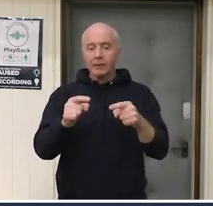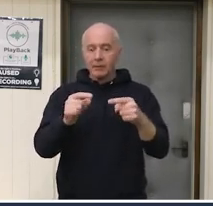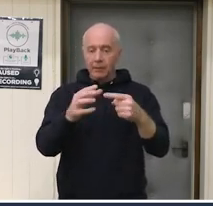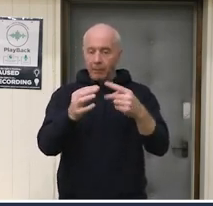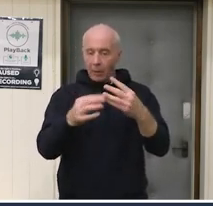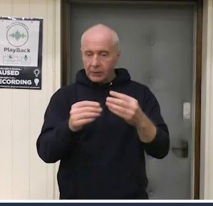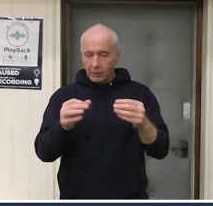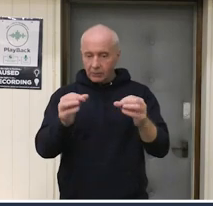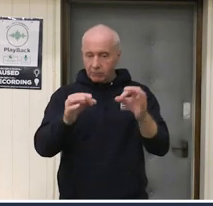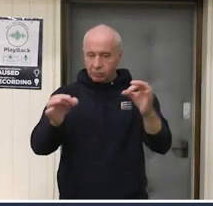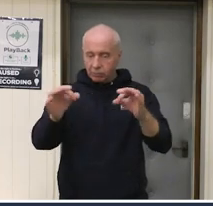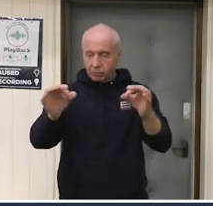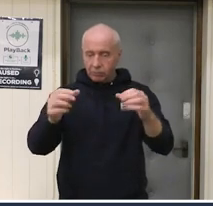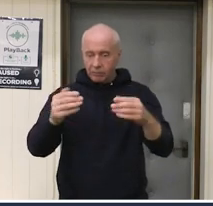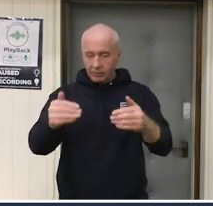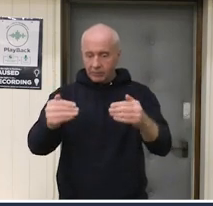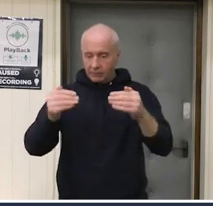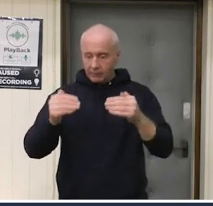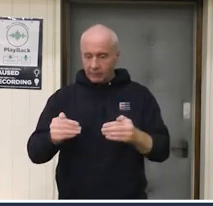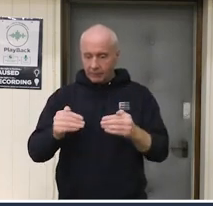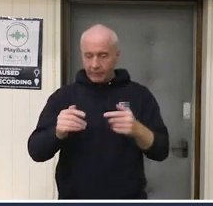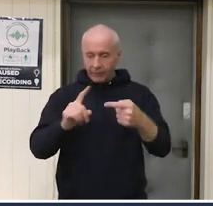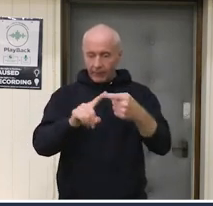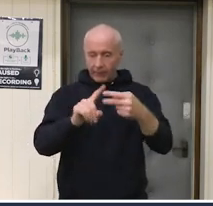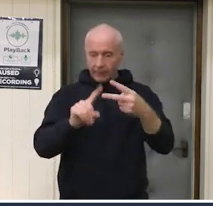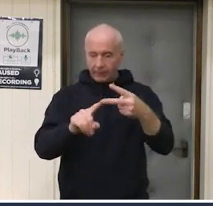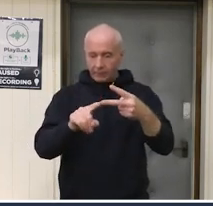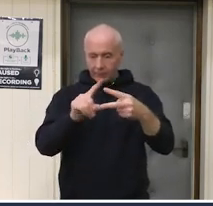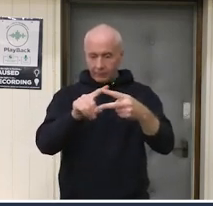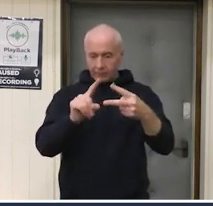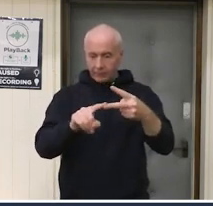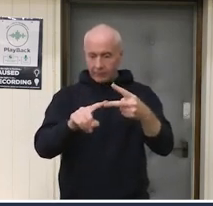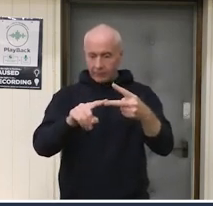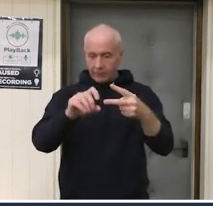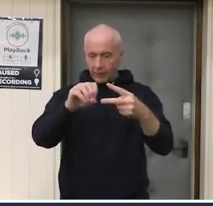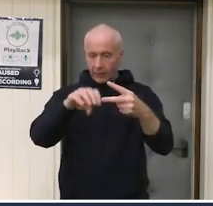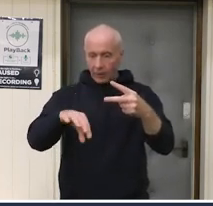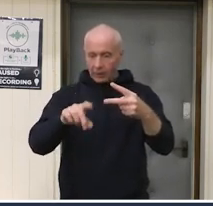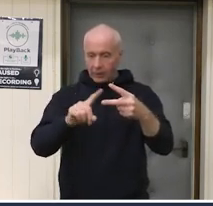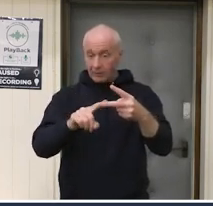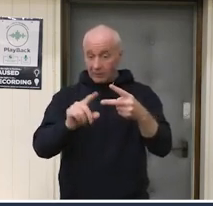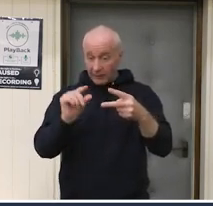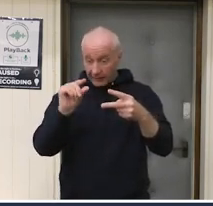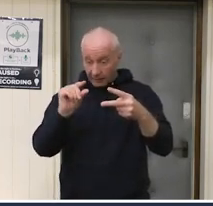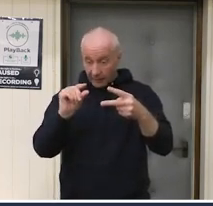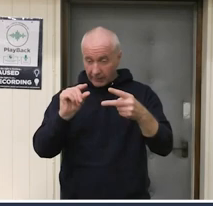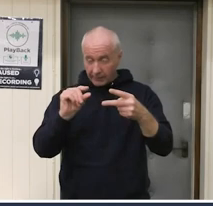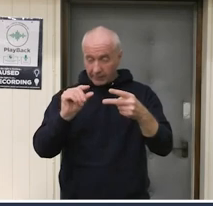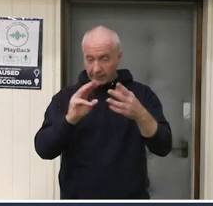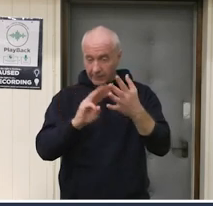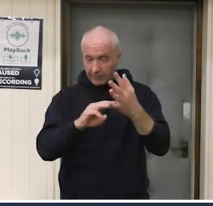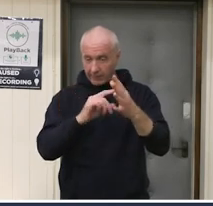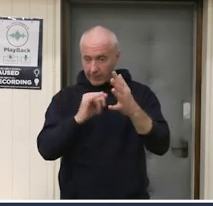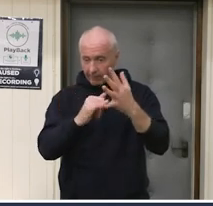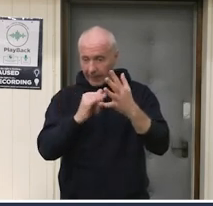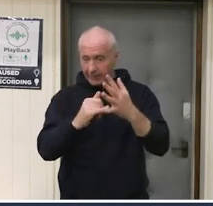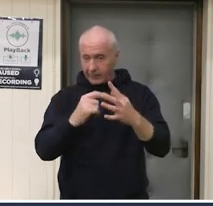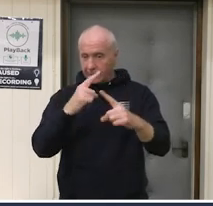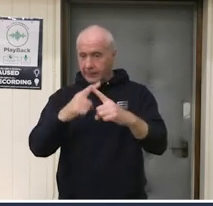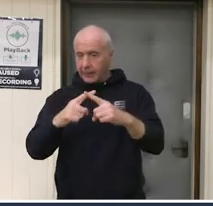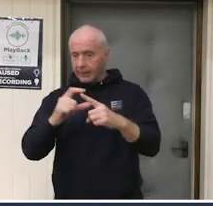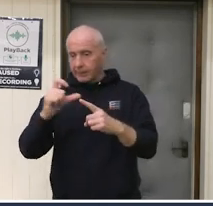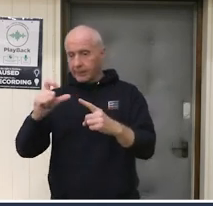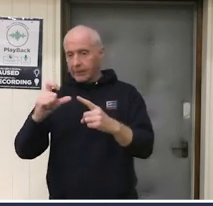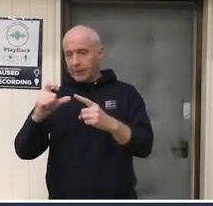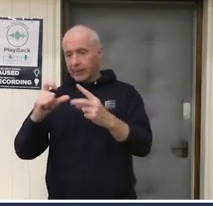loss between the first bit and the second bit and the resulting part. So if we take that tiny little bit of mass, times it by C